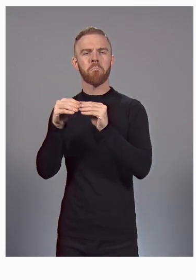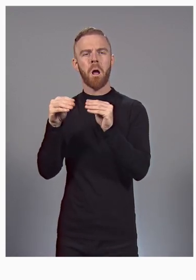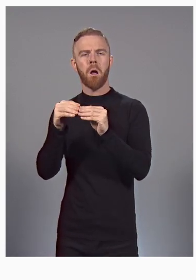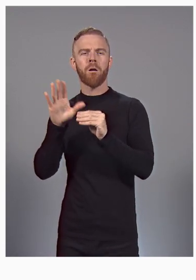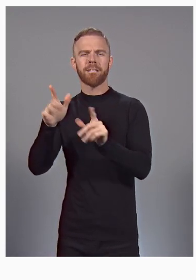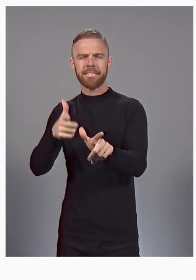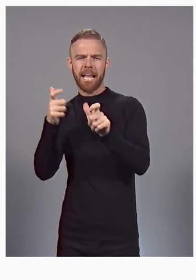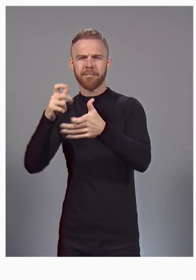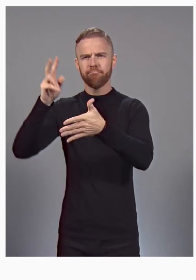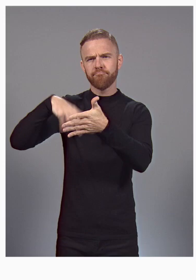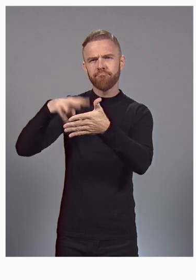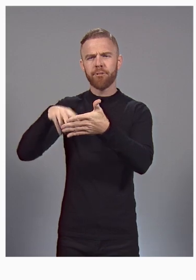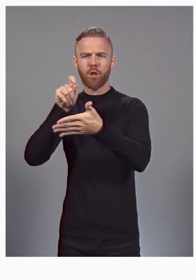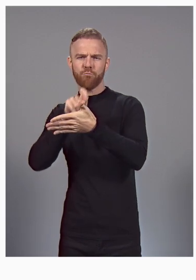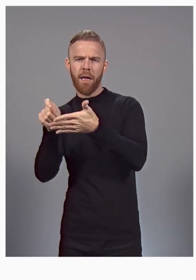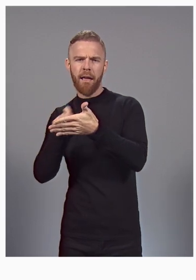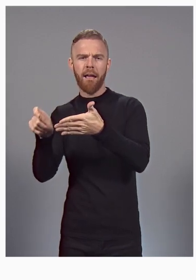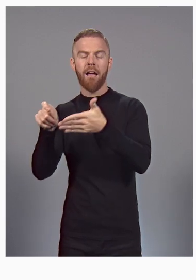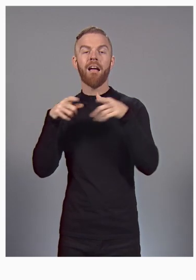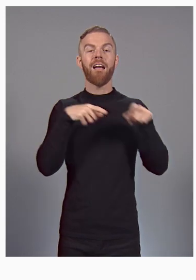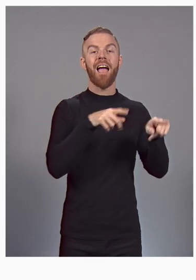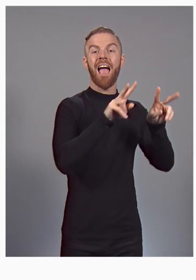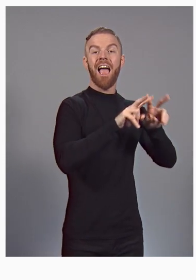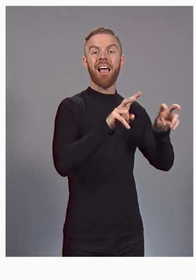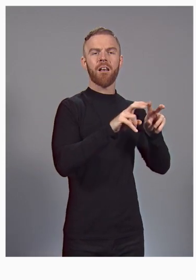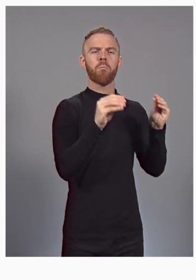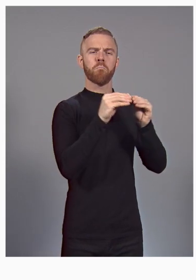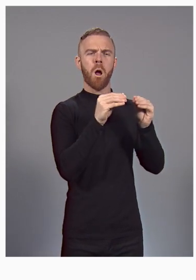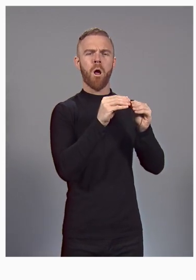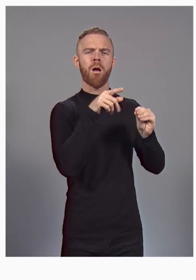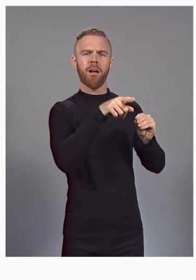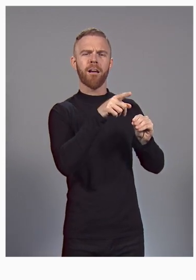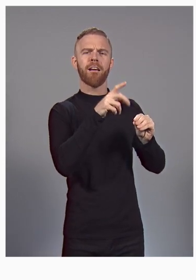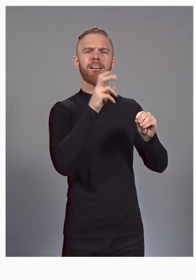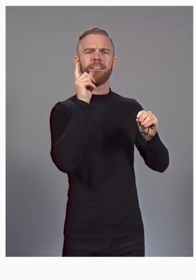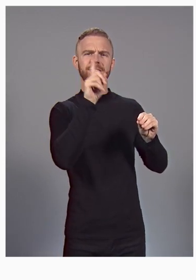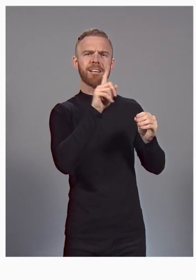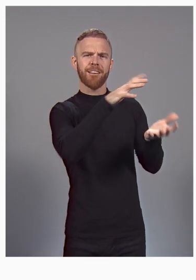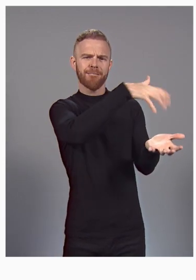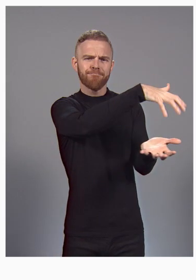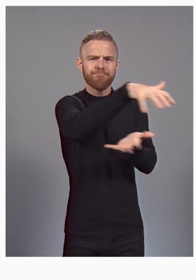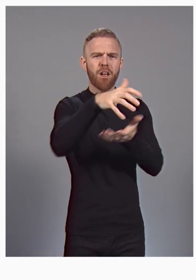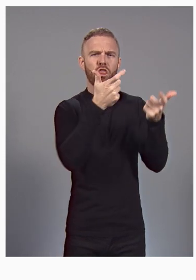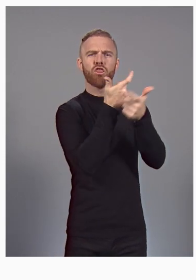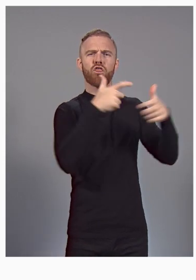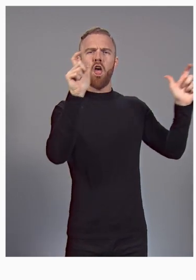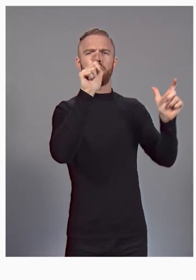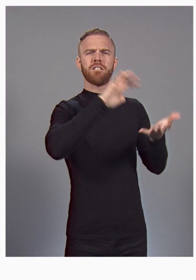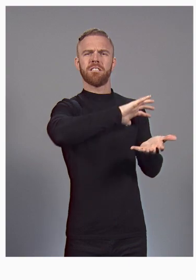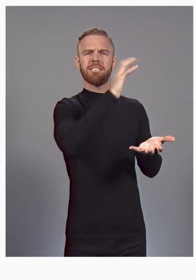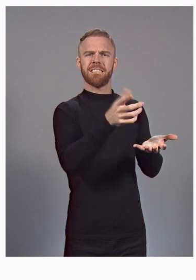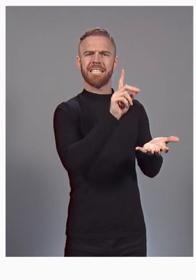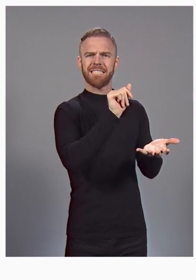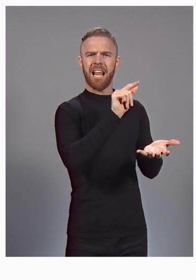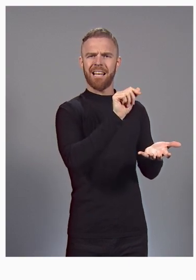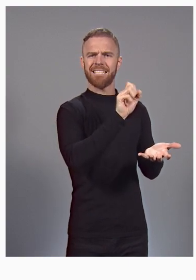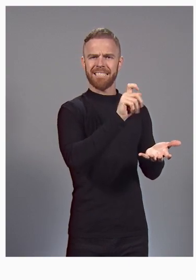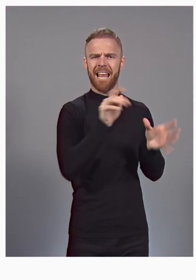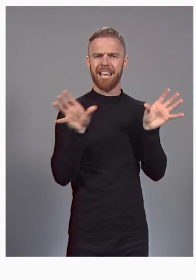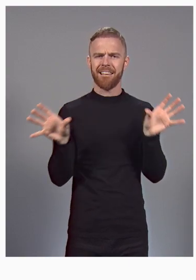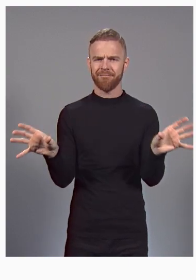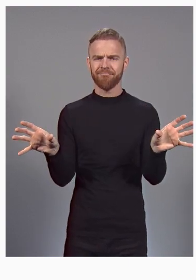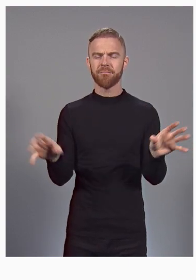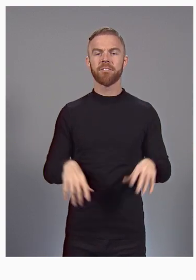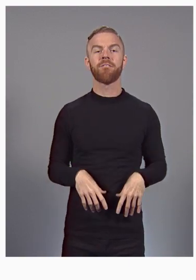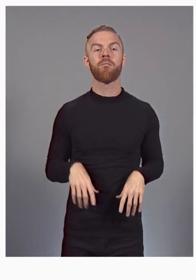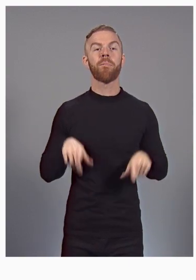reads and writes, while analytical databases are optimized for aggregating large data sets. Because these systems are